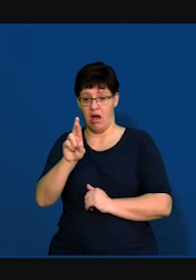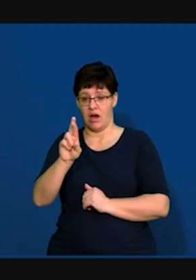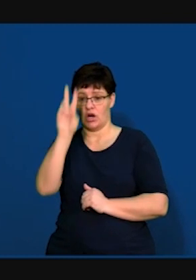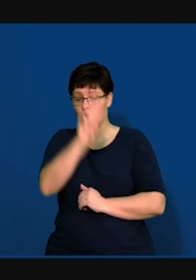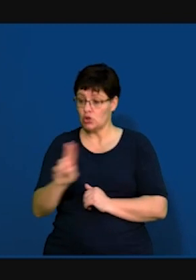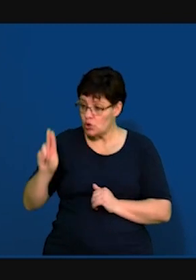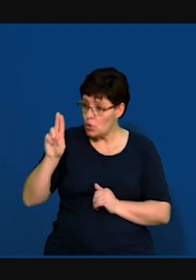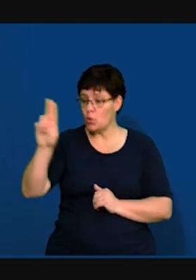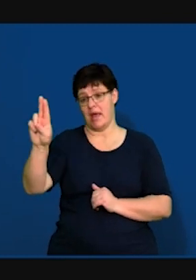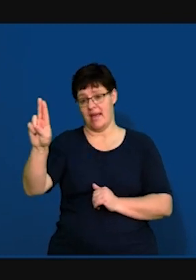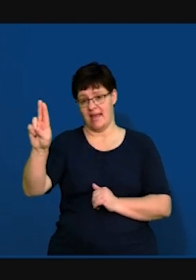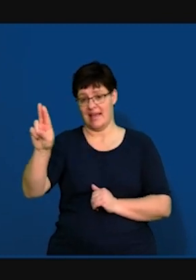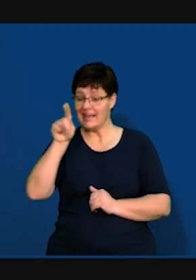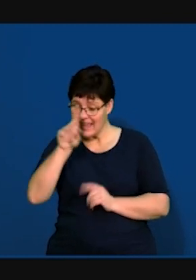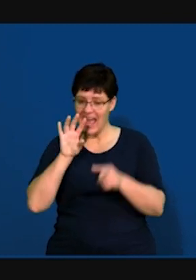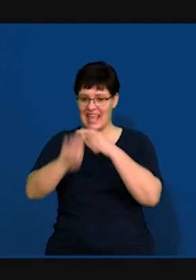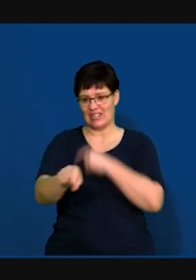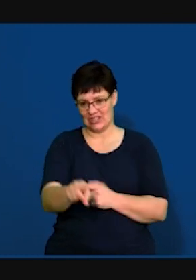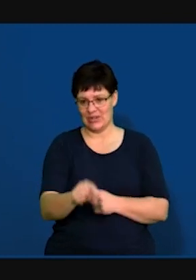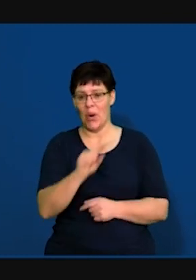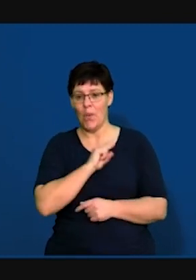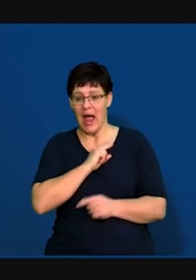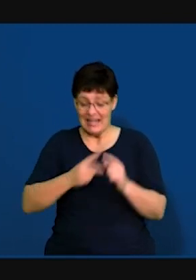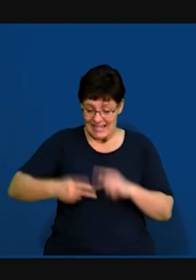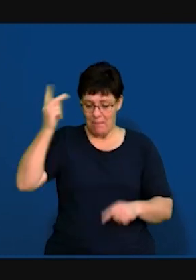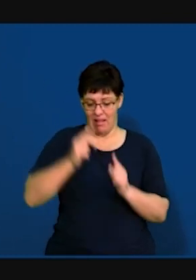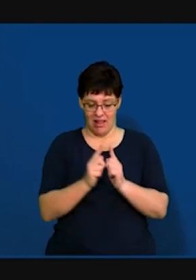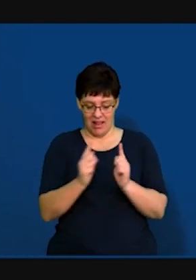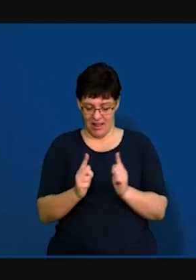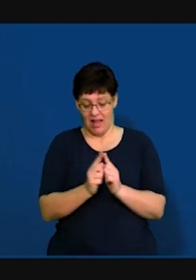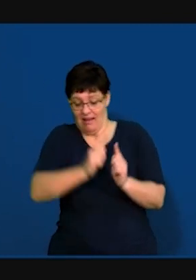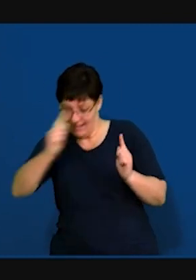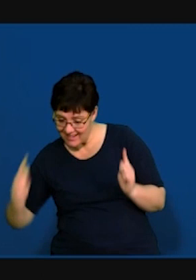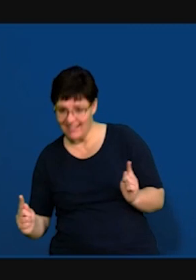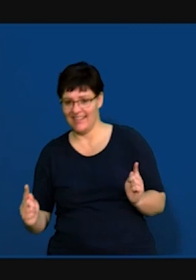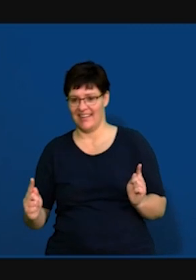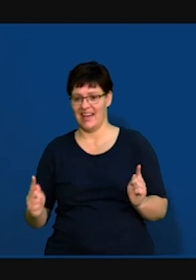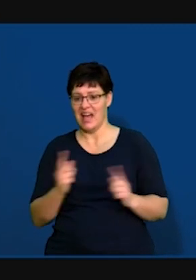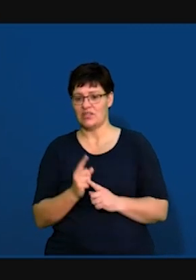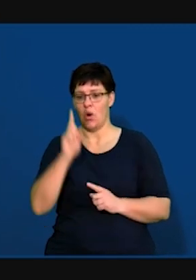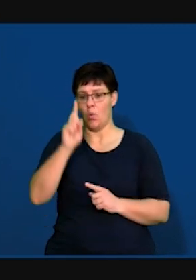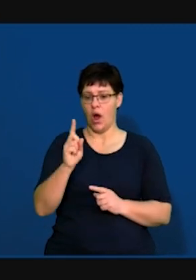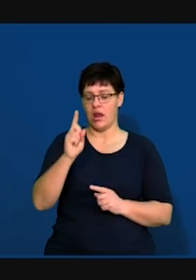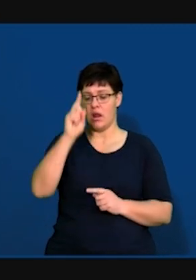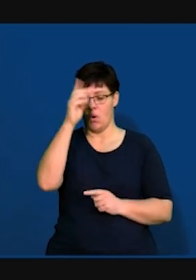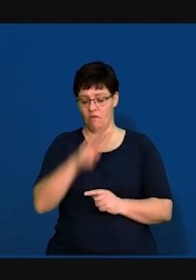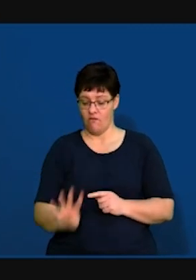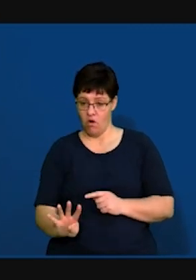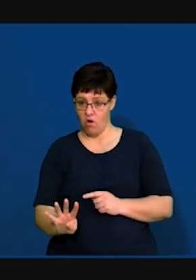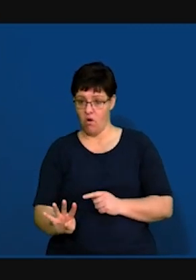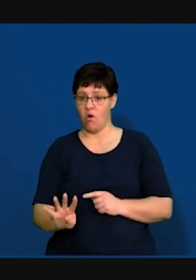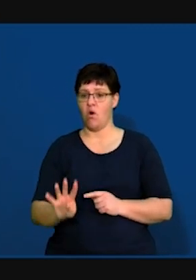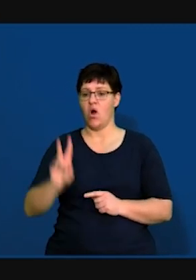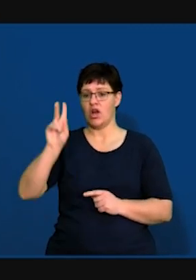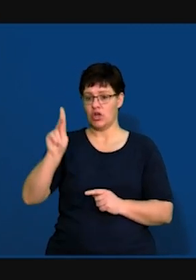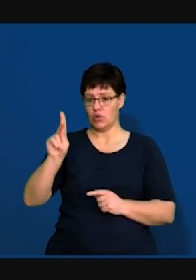the square of 2R. So if we double 2R, this will be like 1 over 4 K, Q,